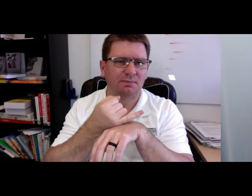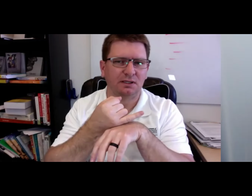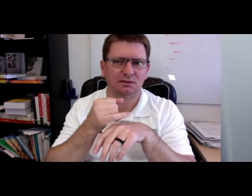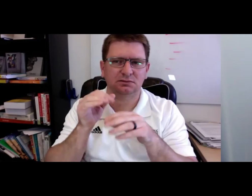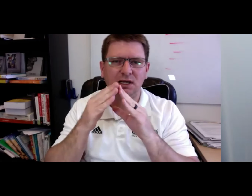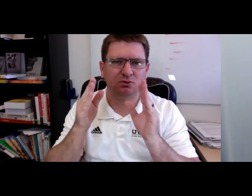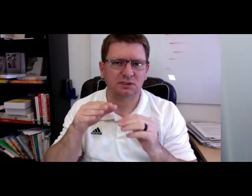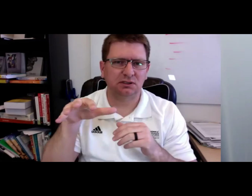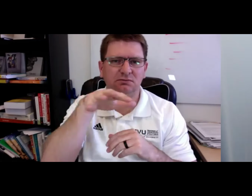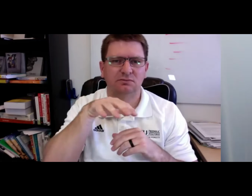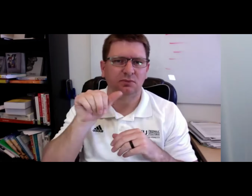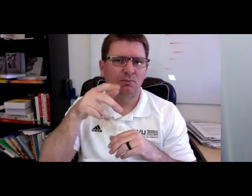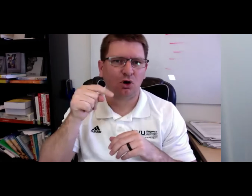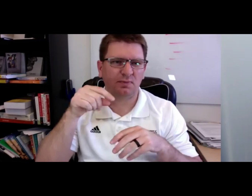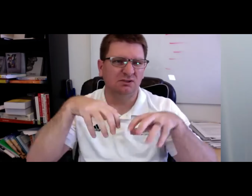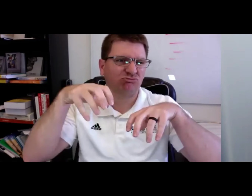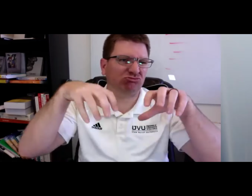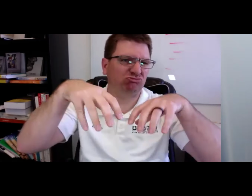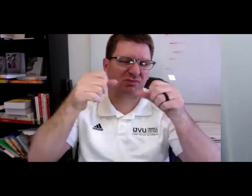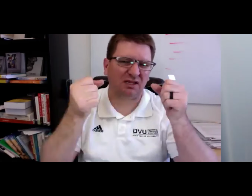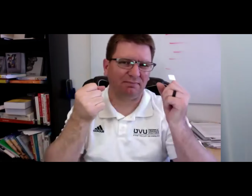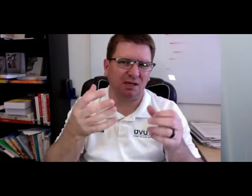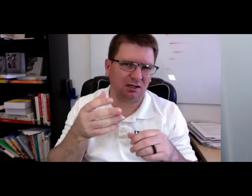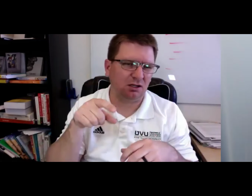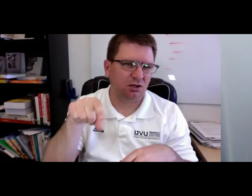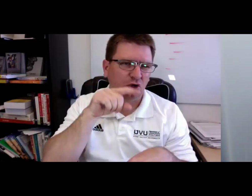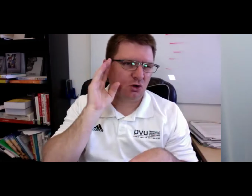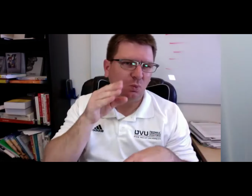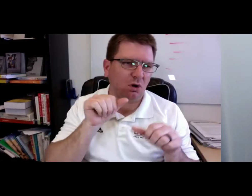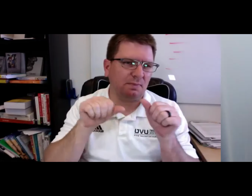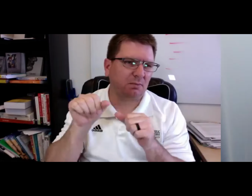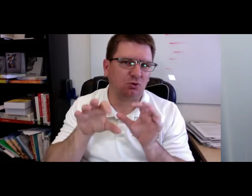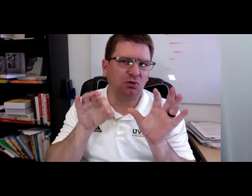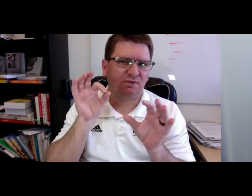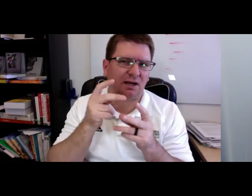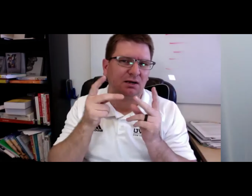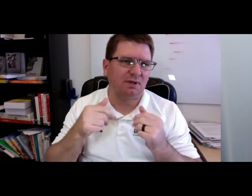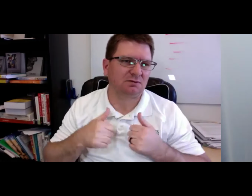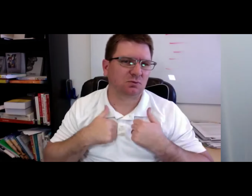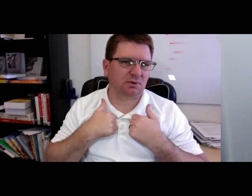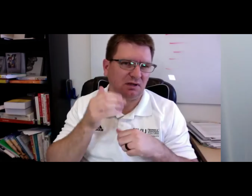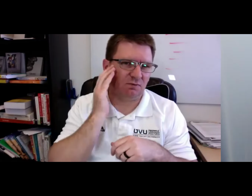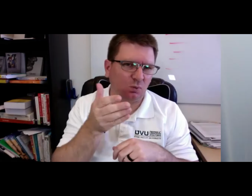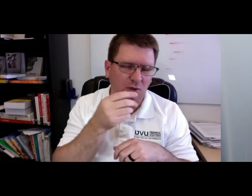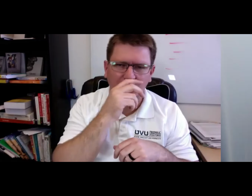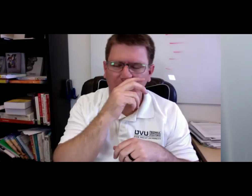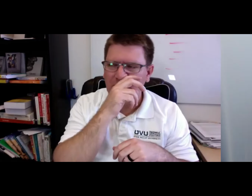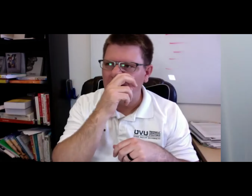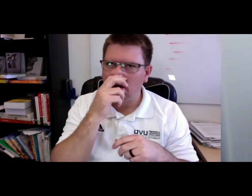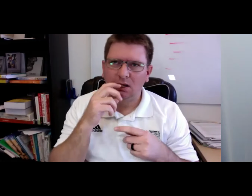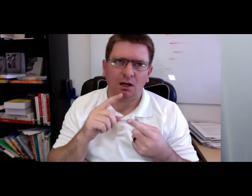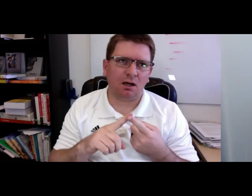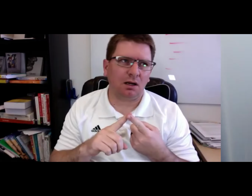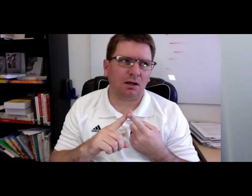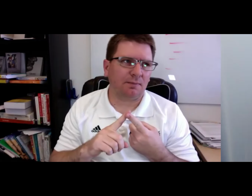the rent and the expenses in local housing near campus. And if you did come, you